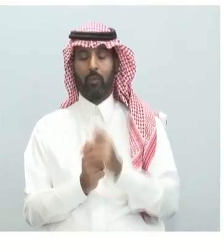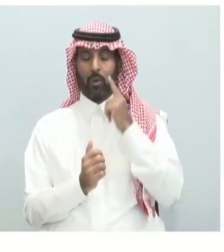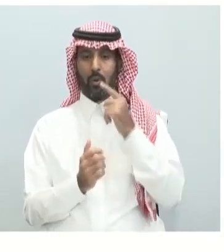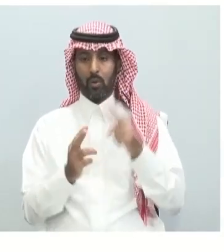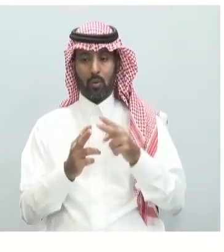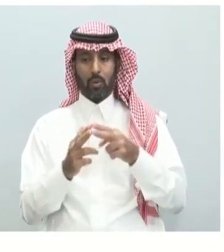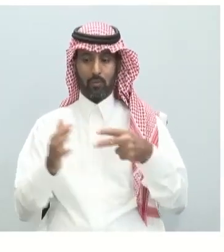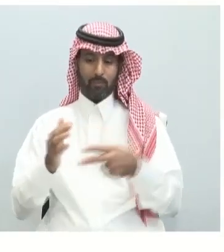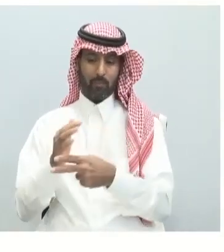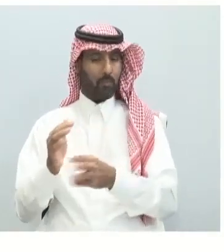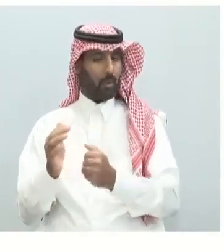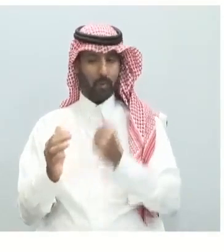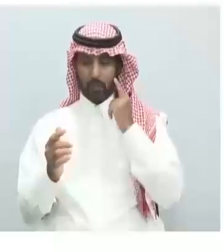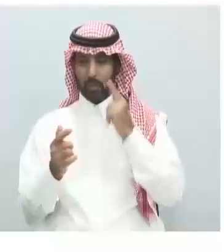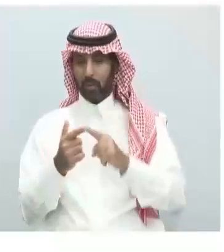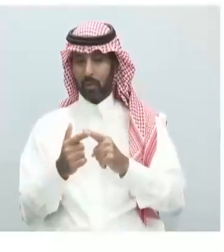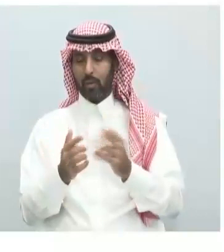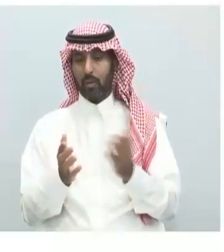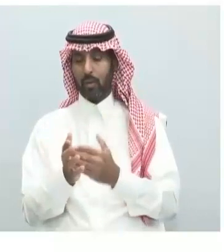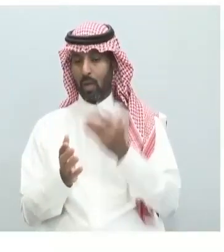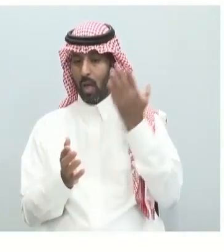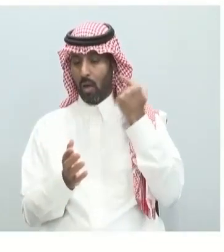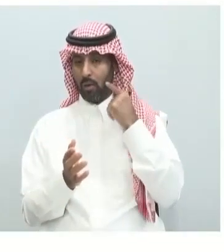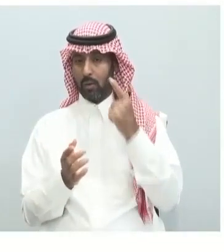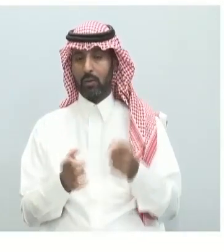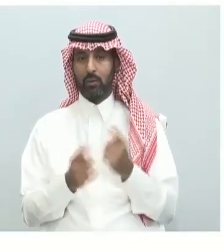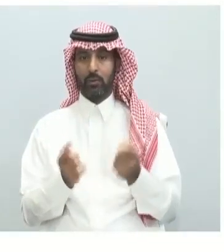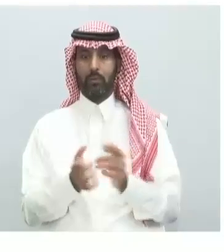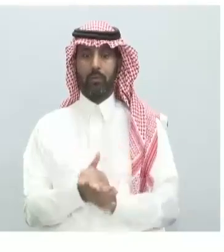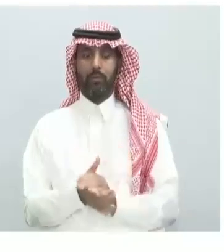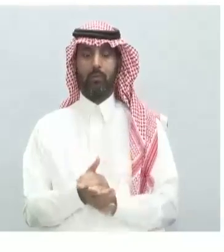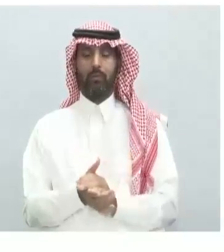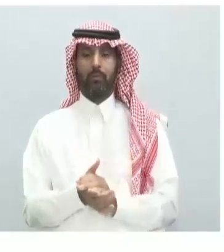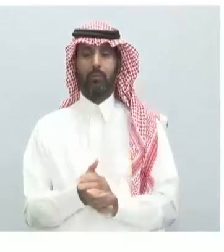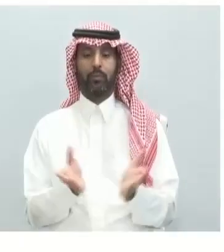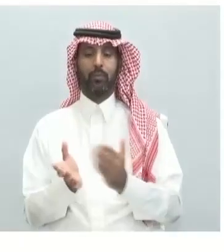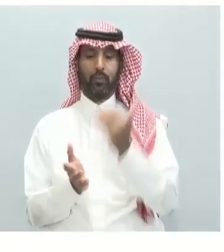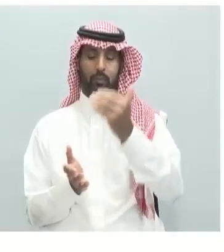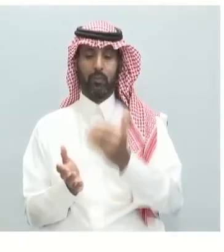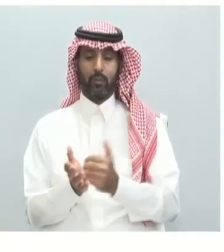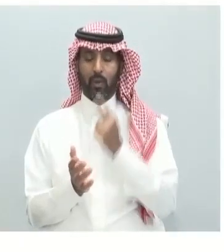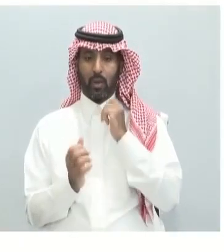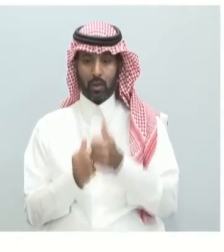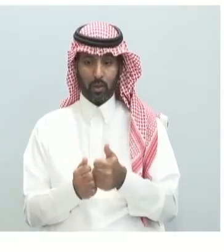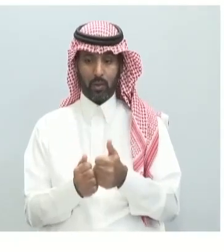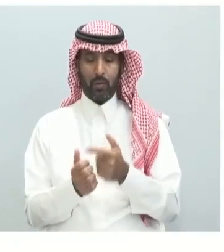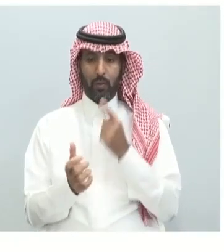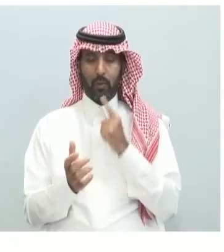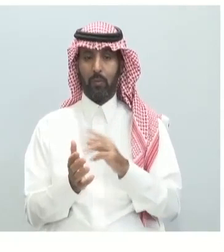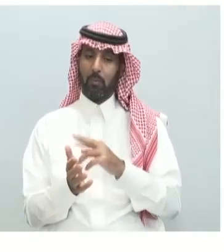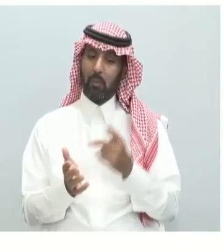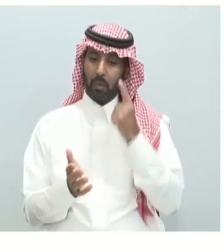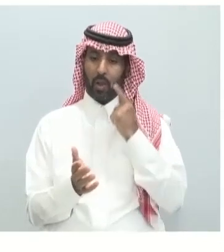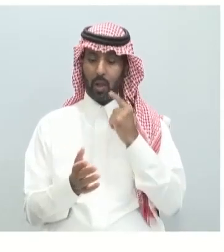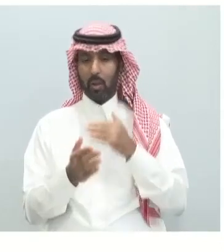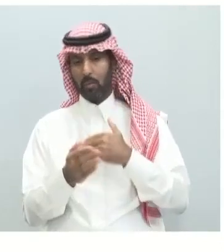power grid. This is from our previous lesson, the reading lesson, if you remember. As challenging as it may be to live